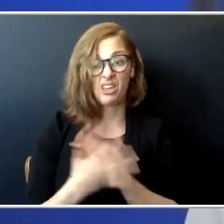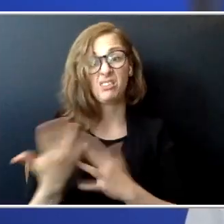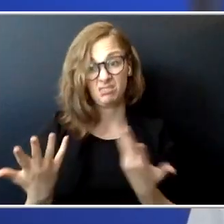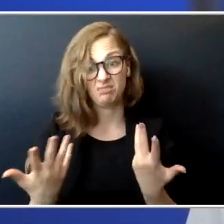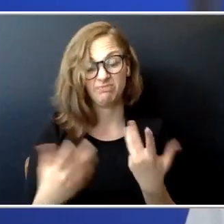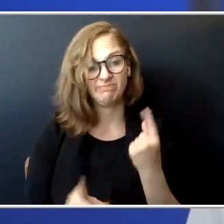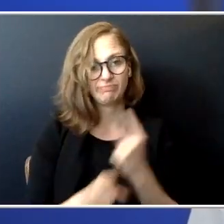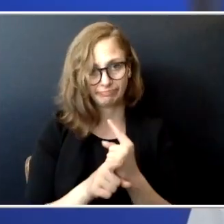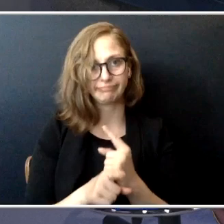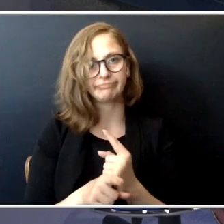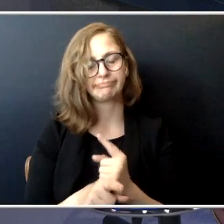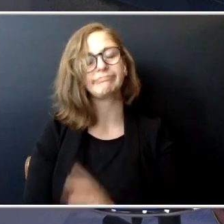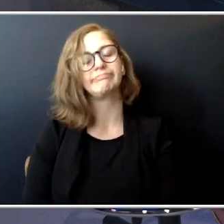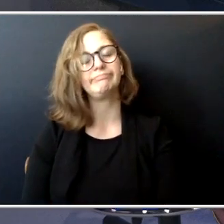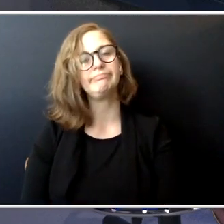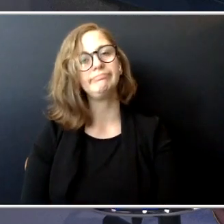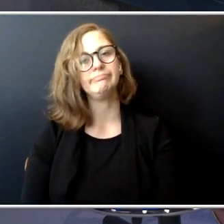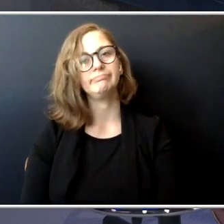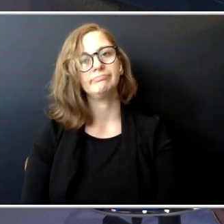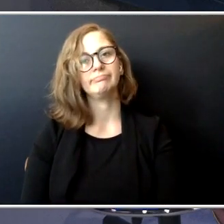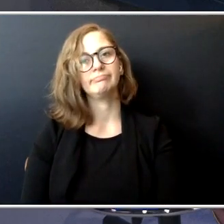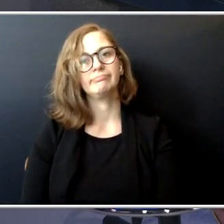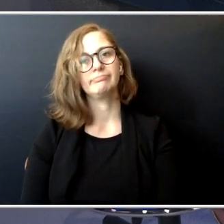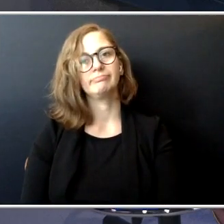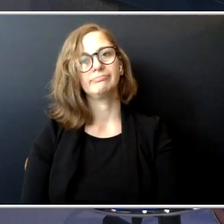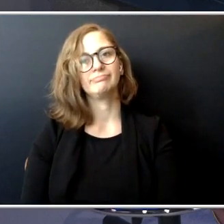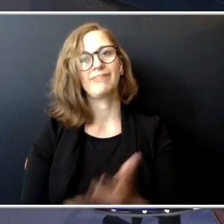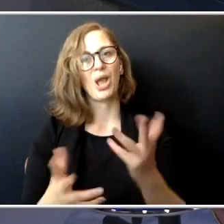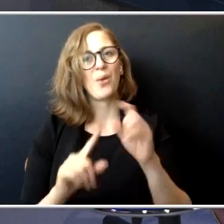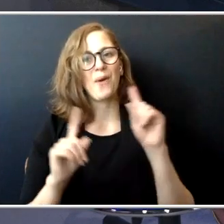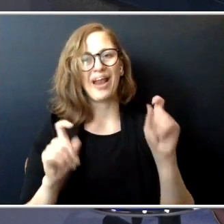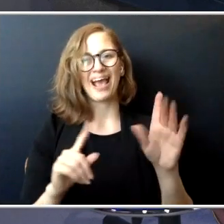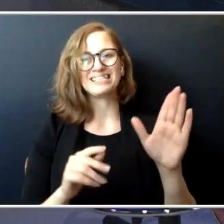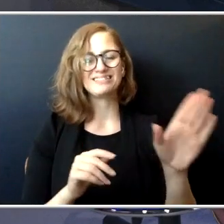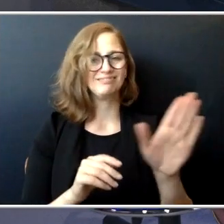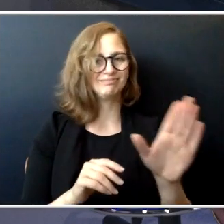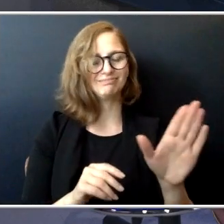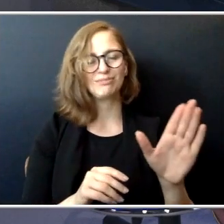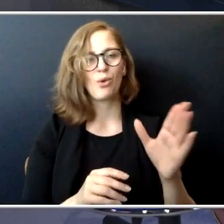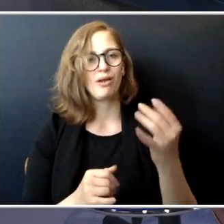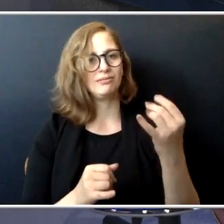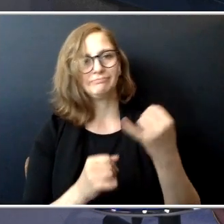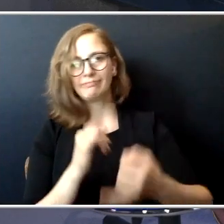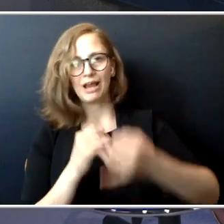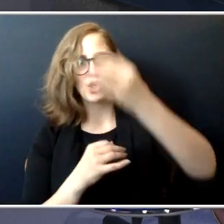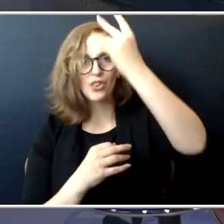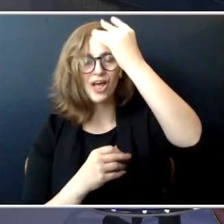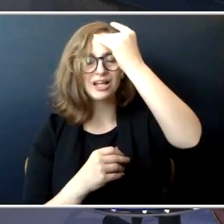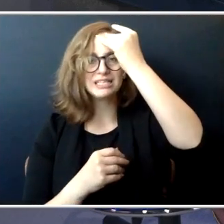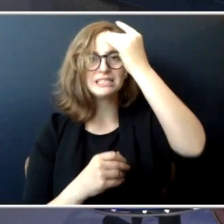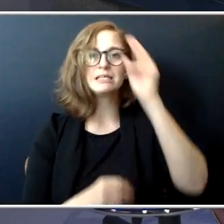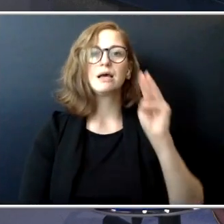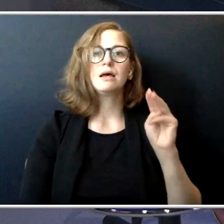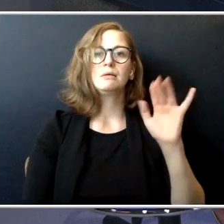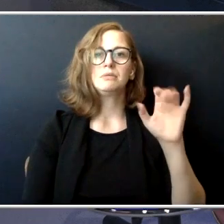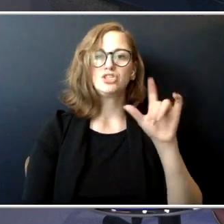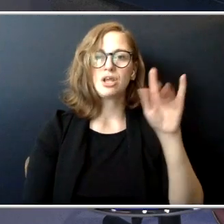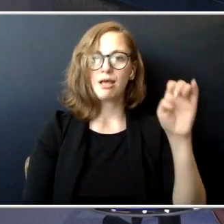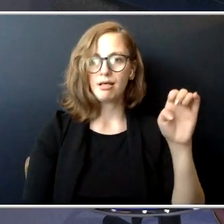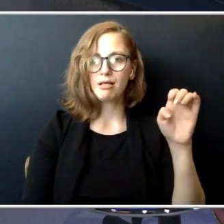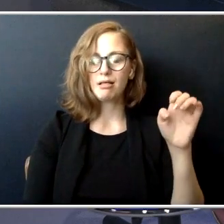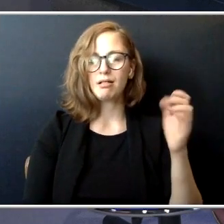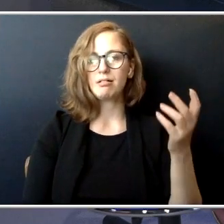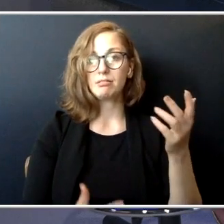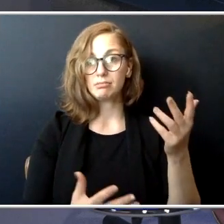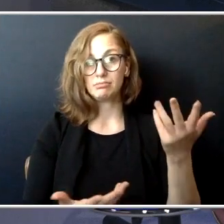tough. I want to ask you both for today's takeaways for this discussion. Michelle, what do you want people watching to know